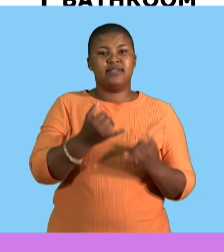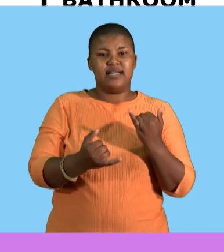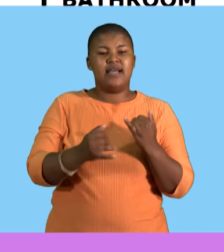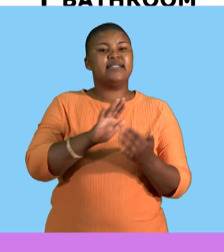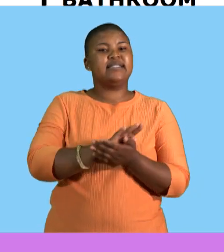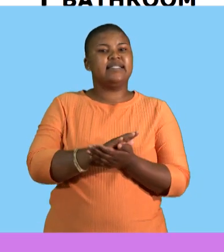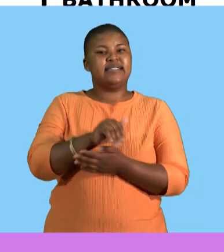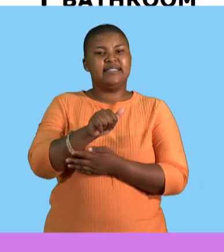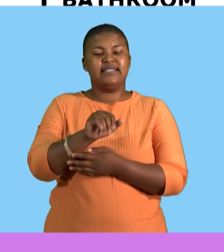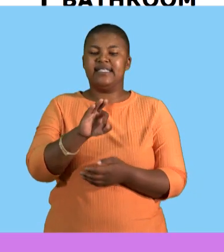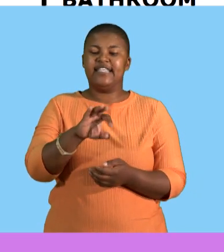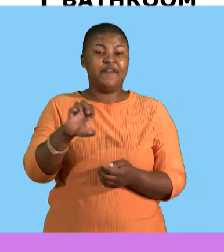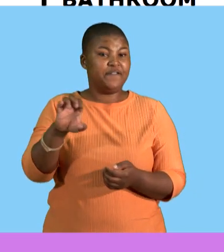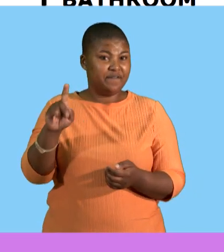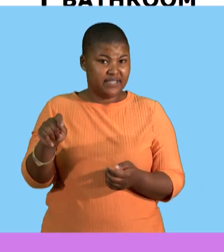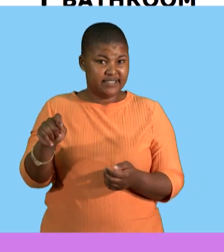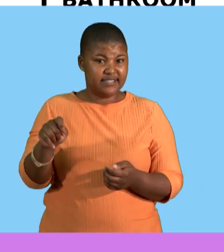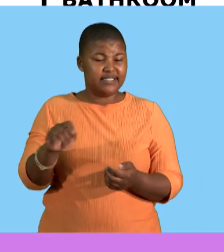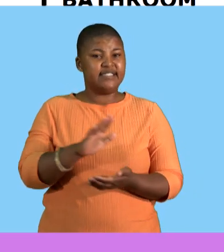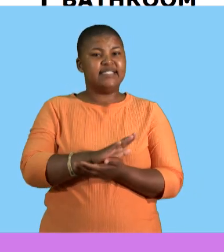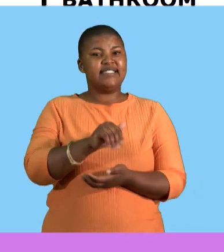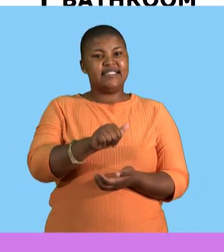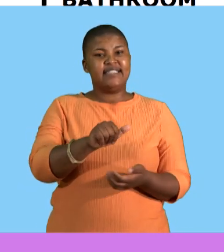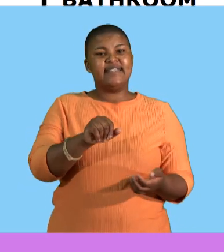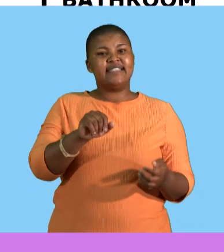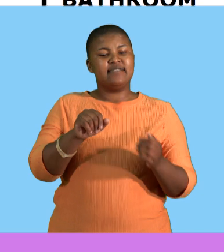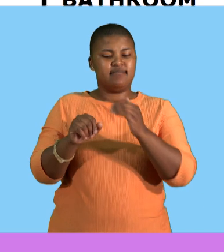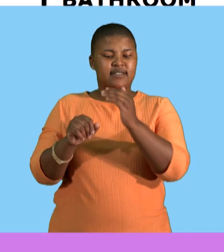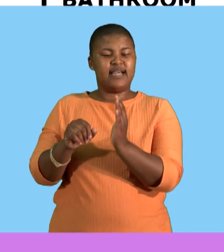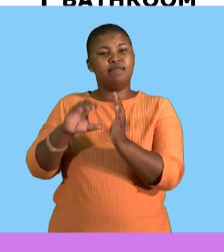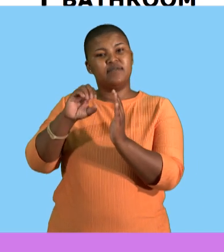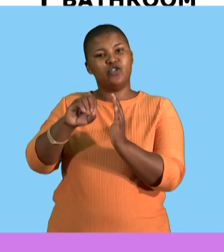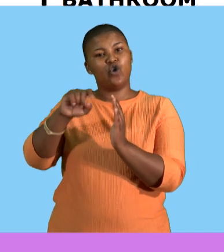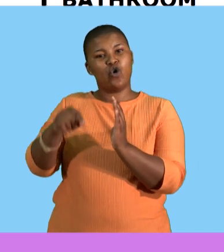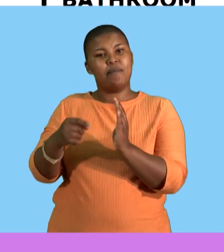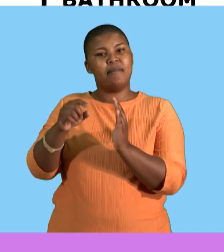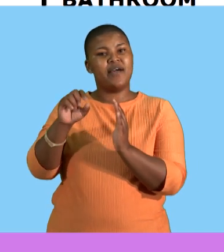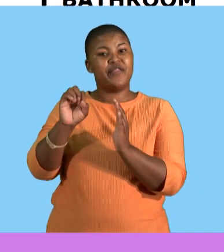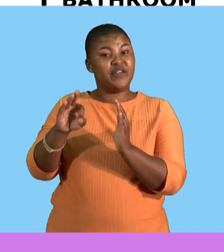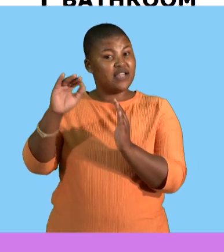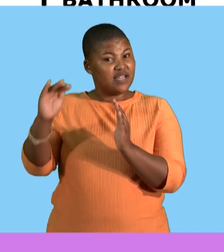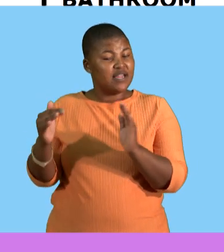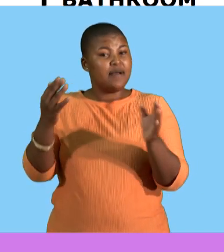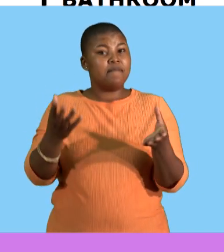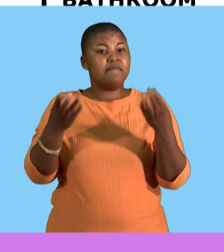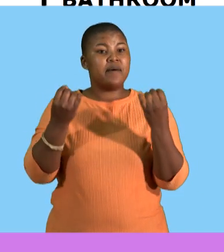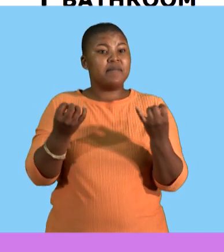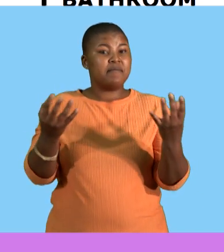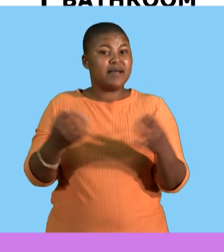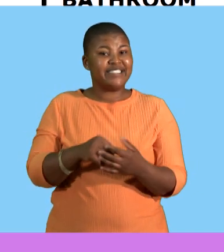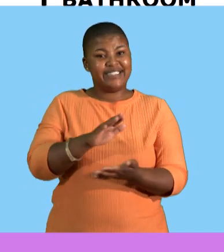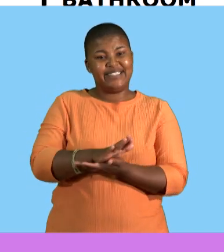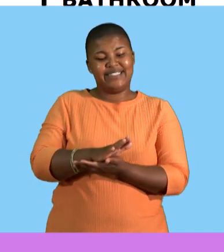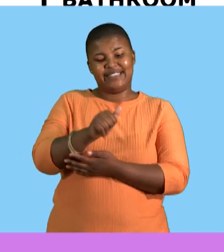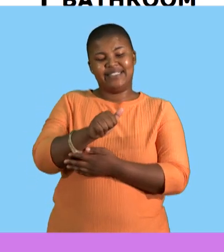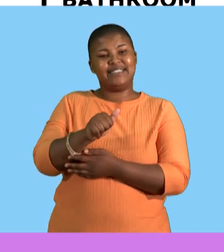the 16 feet is going to be 16 times 0,3, which is going to be 16